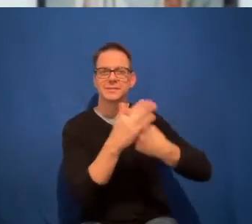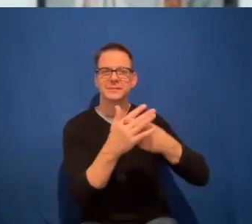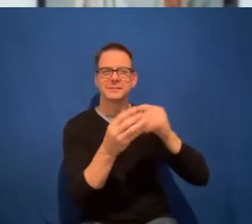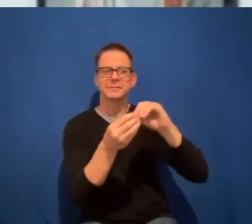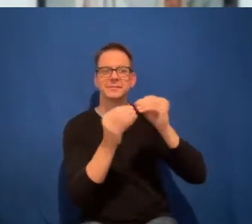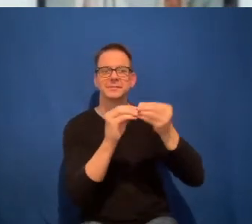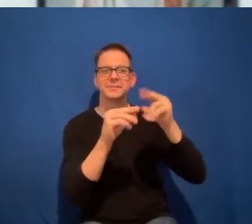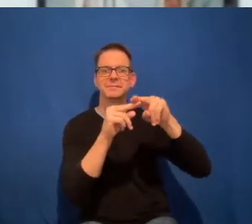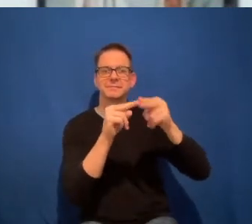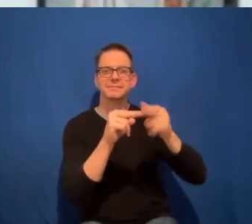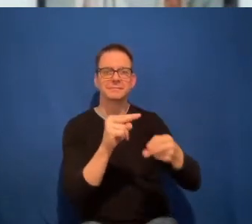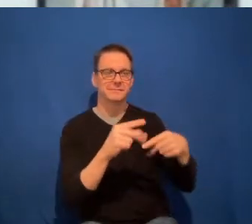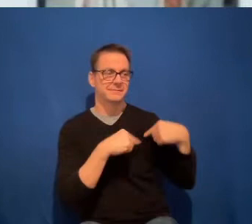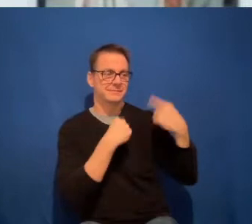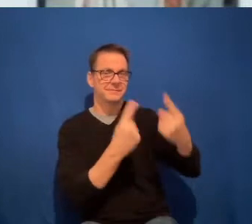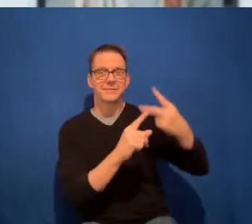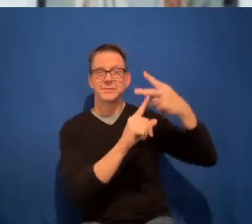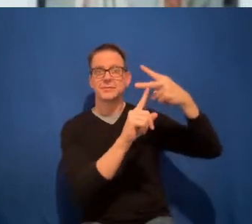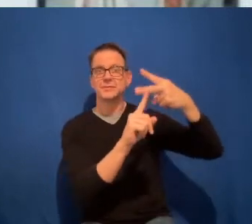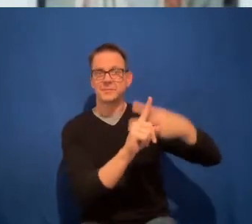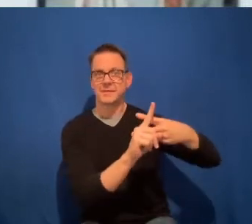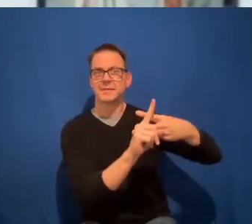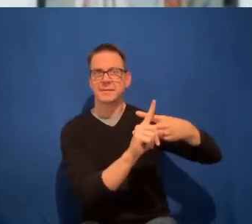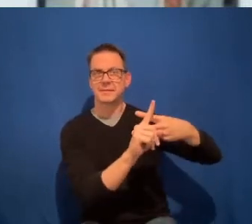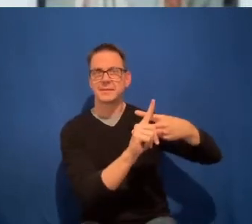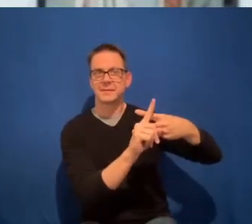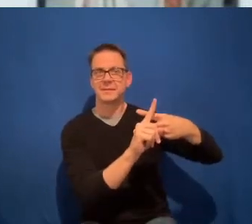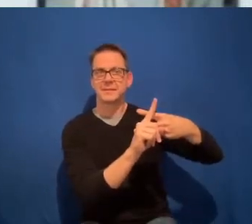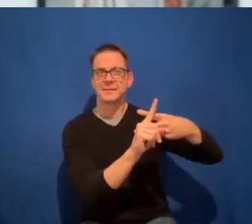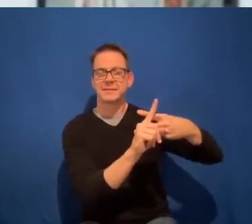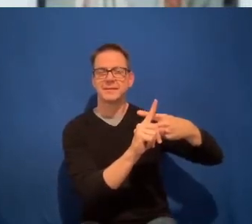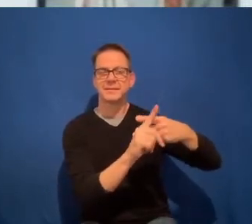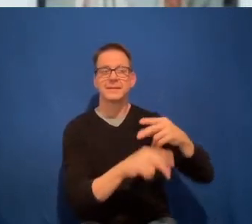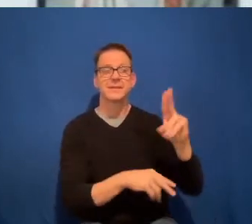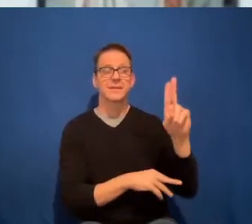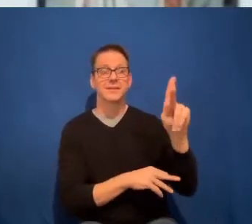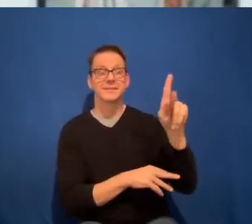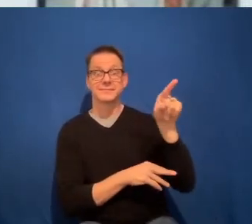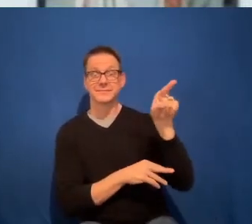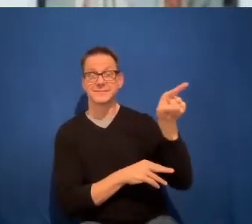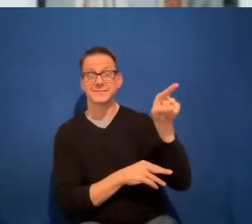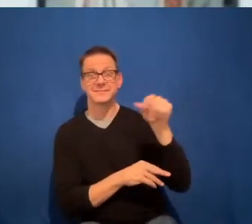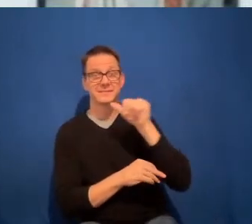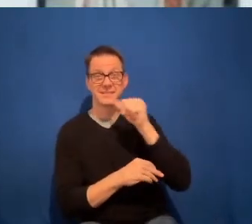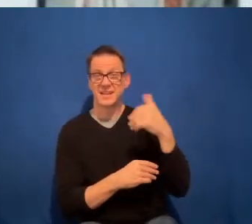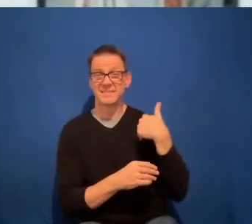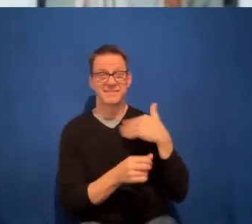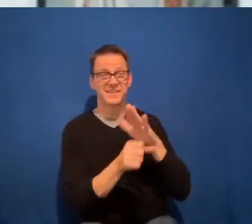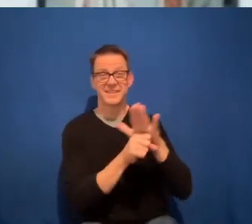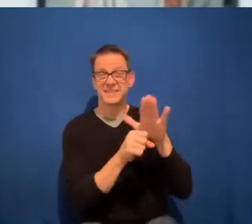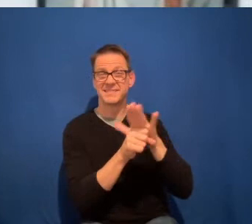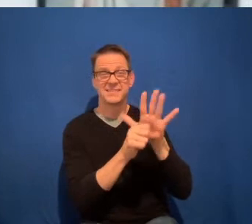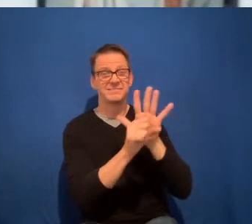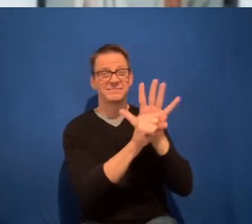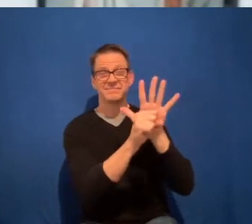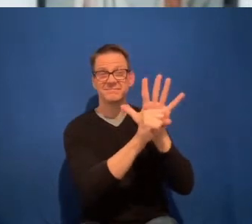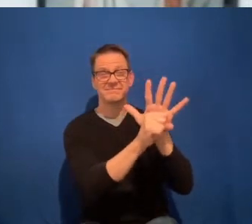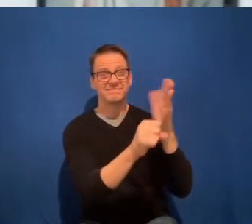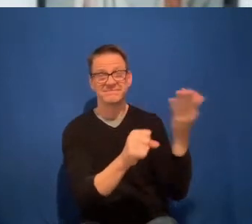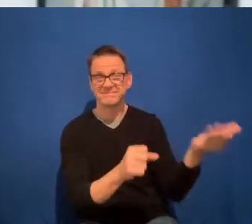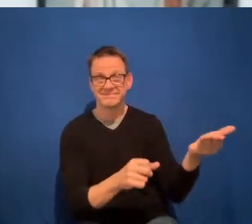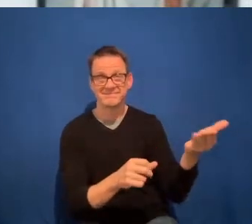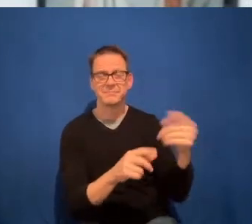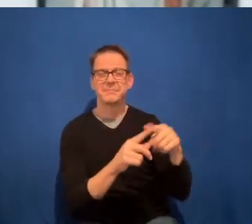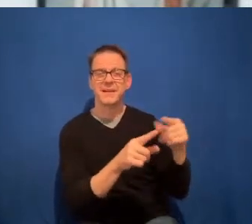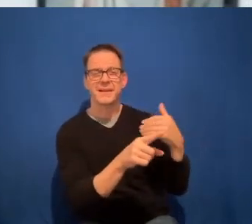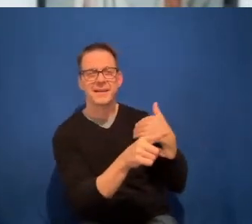we've seen over the last 2 months. And the UK didn't really have that concerted advocacy effort, or if they did,